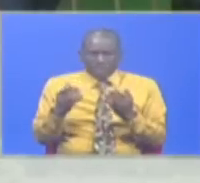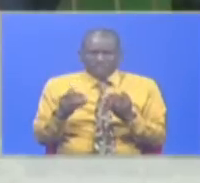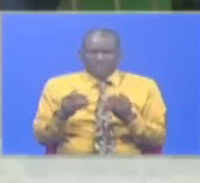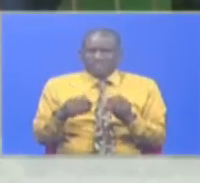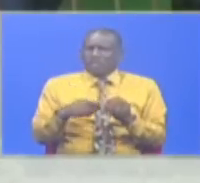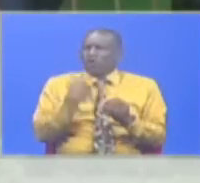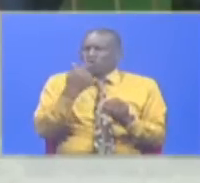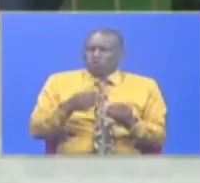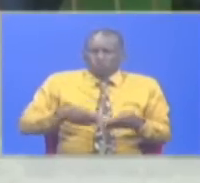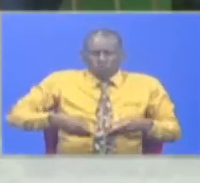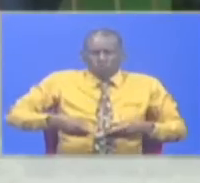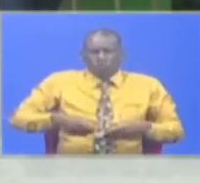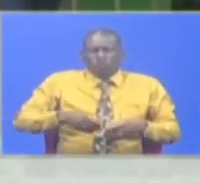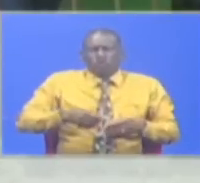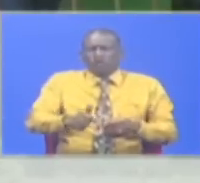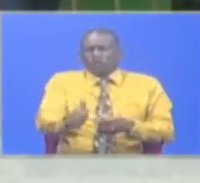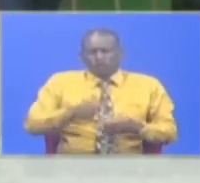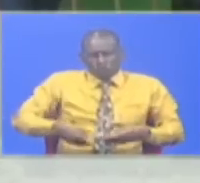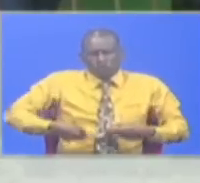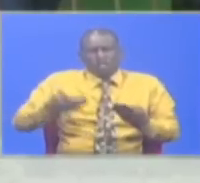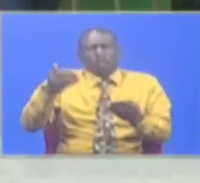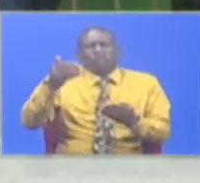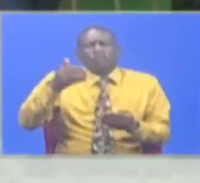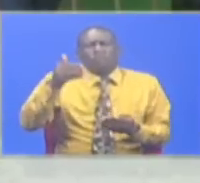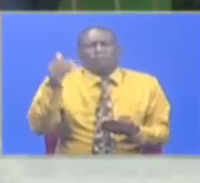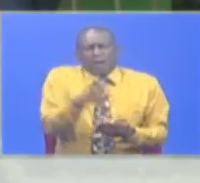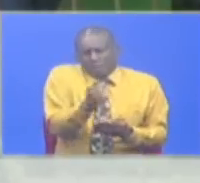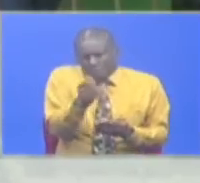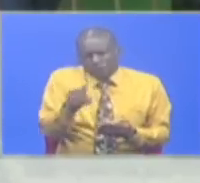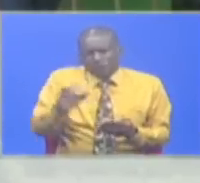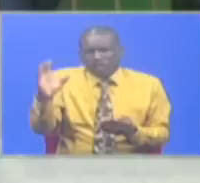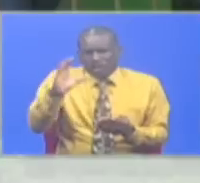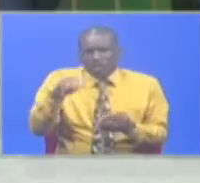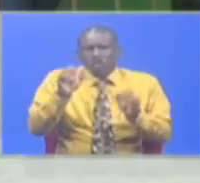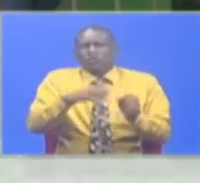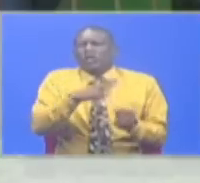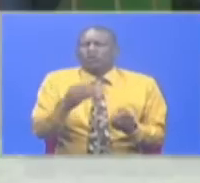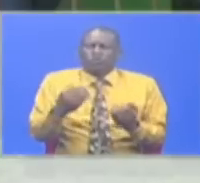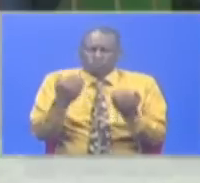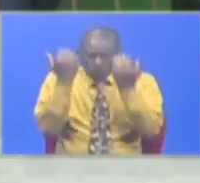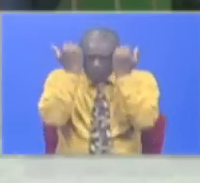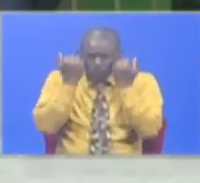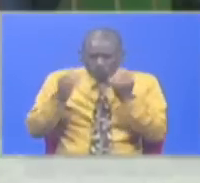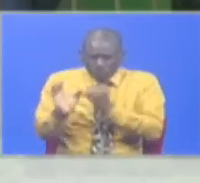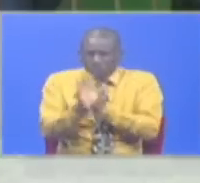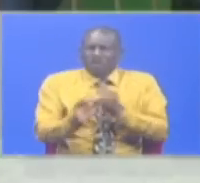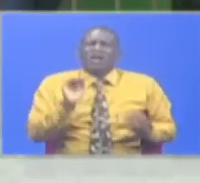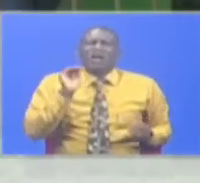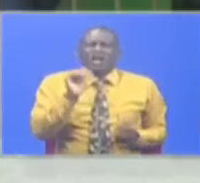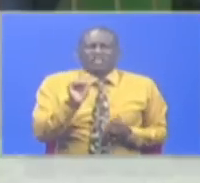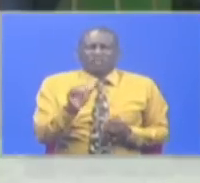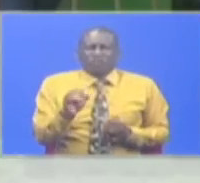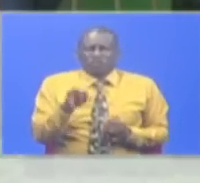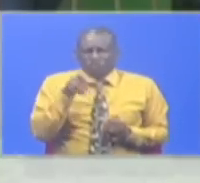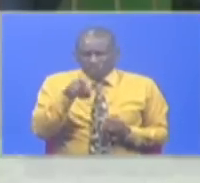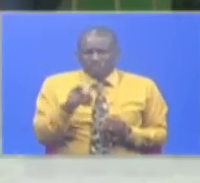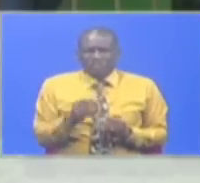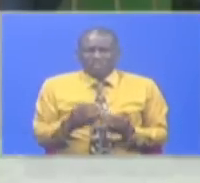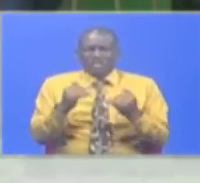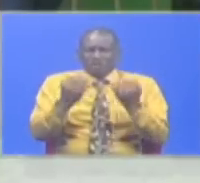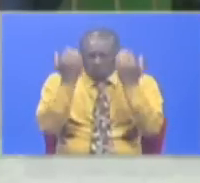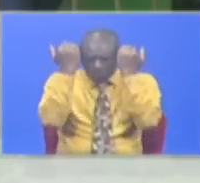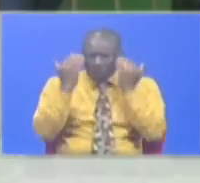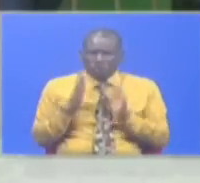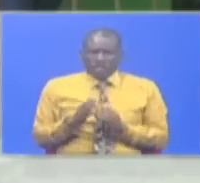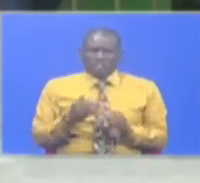client, you can always file an originating summons and go before the High Court in this country asking for accounts. So lawyers